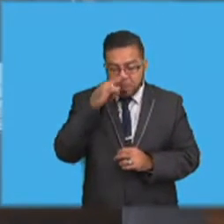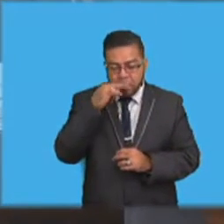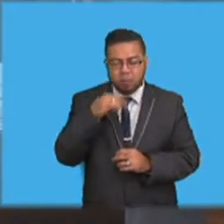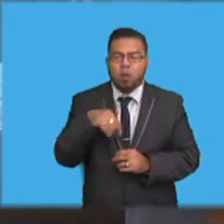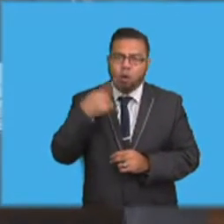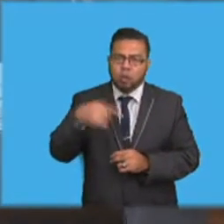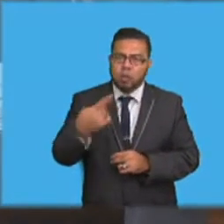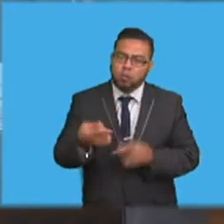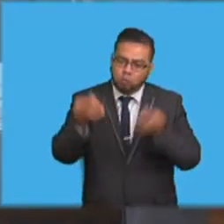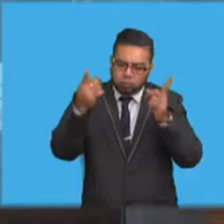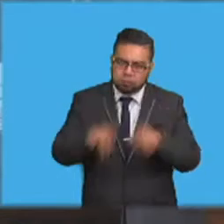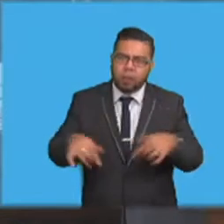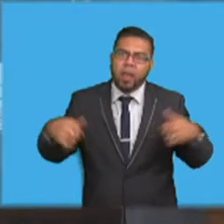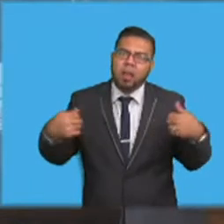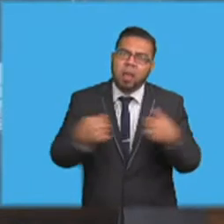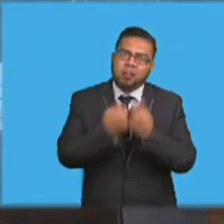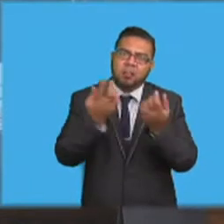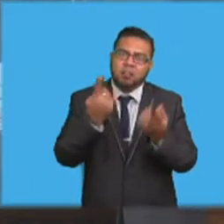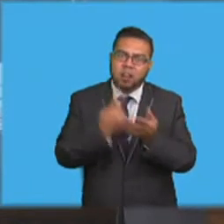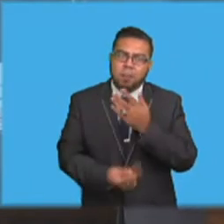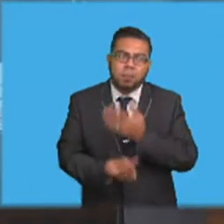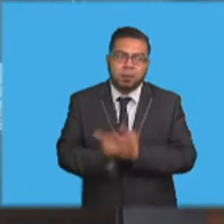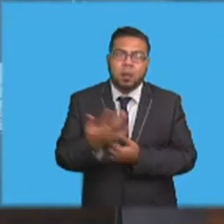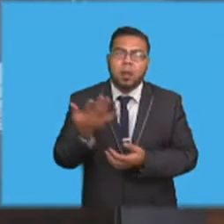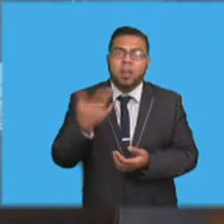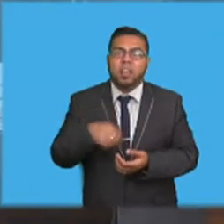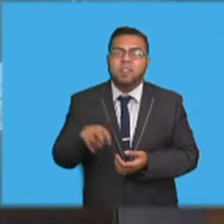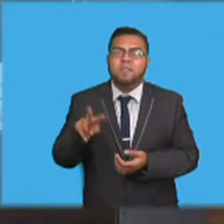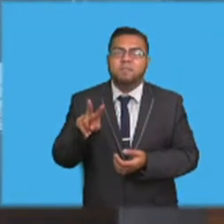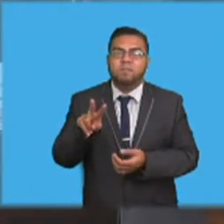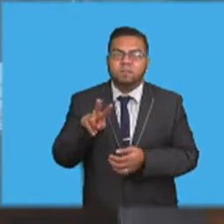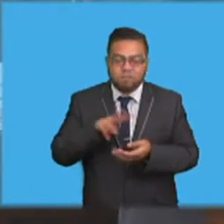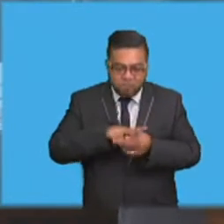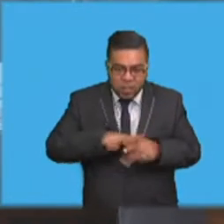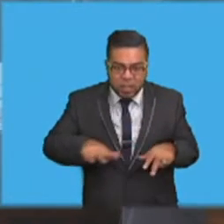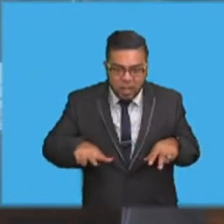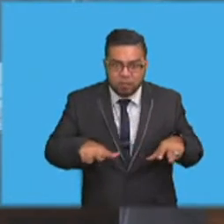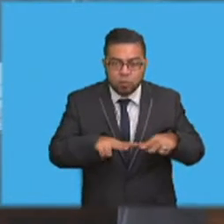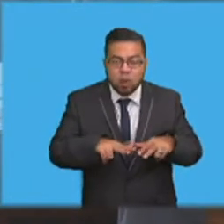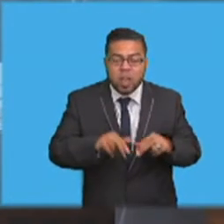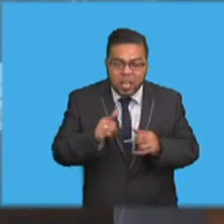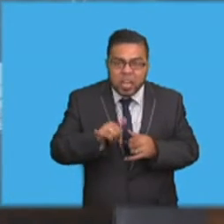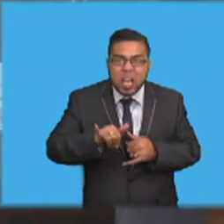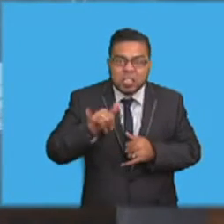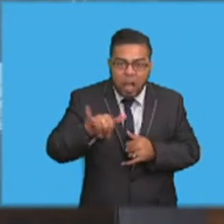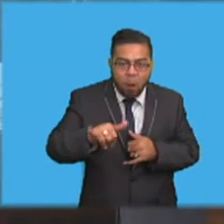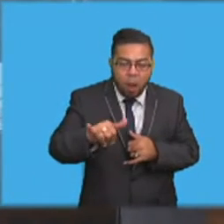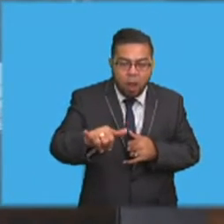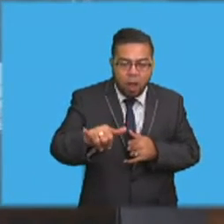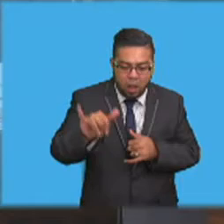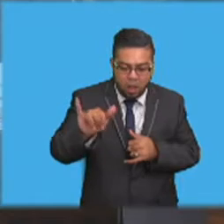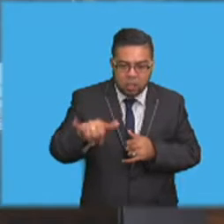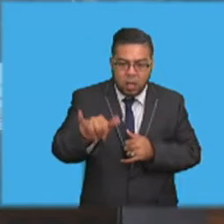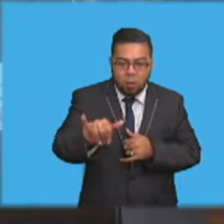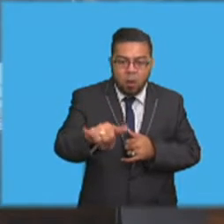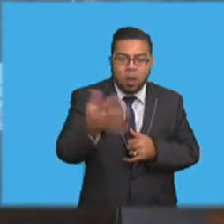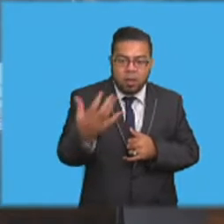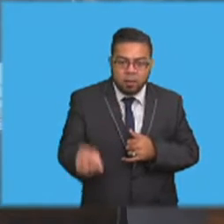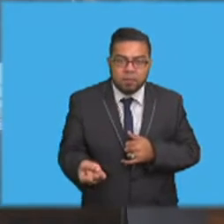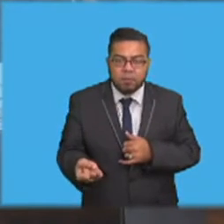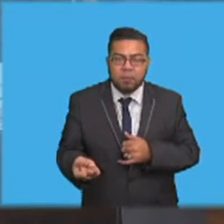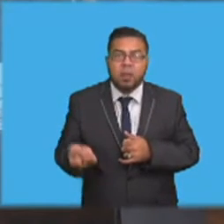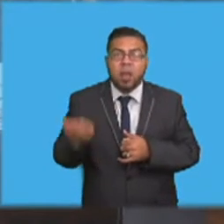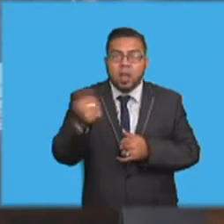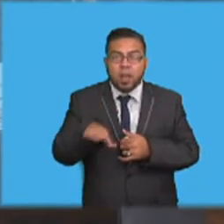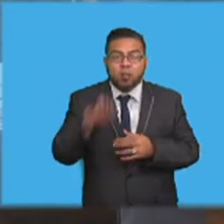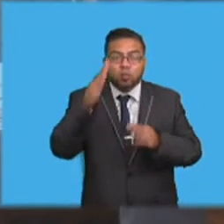from accidents in Viti Levu, Vanua Levu, and in the south. To totally stop the